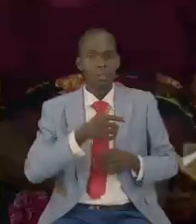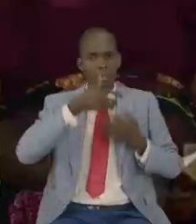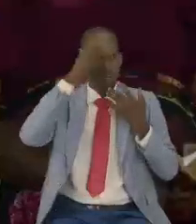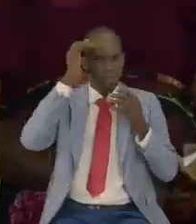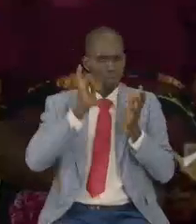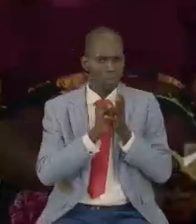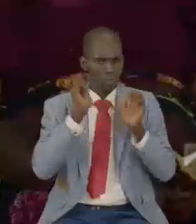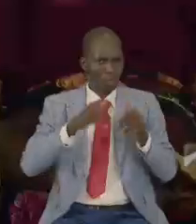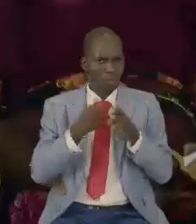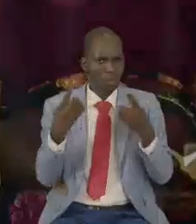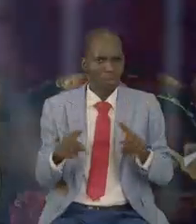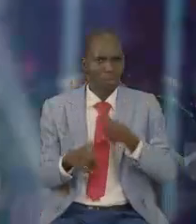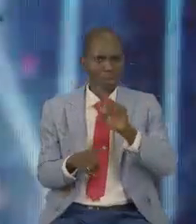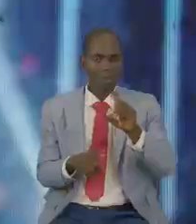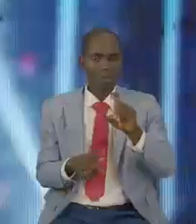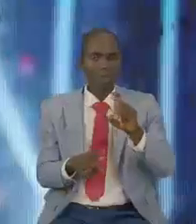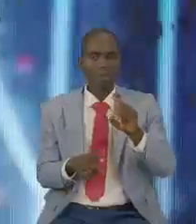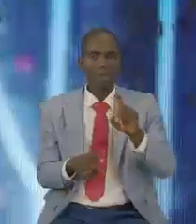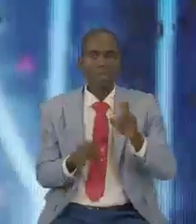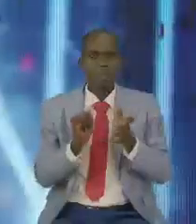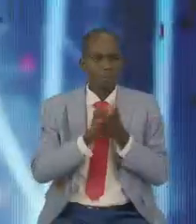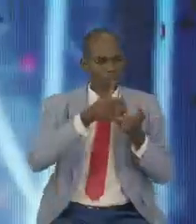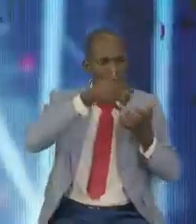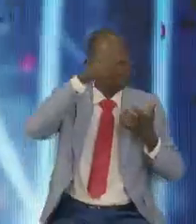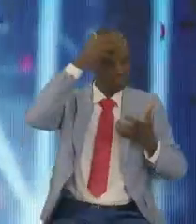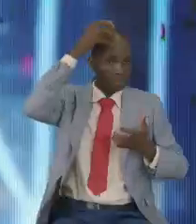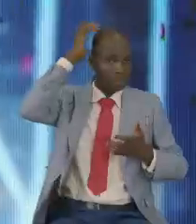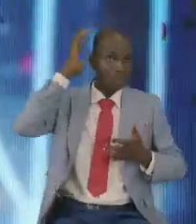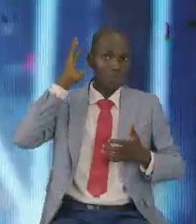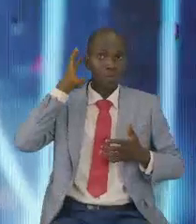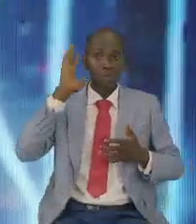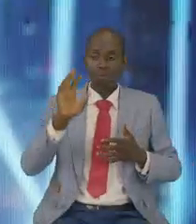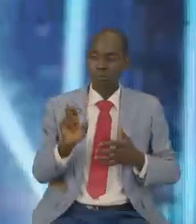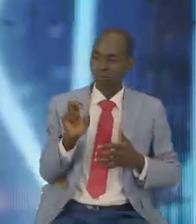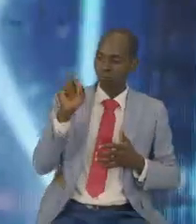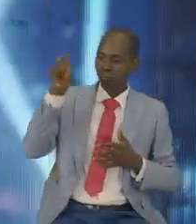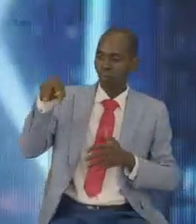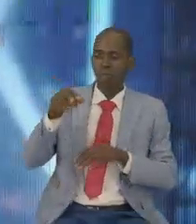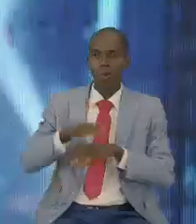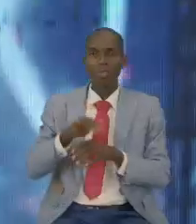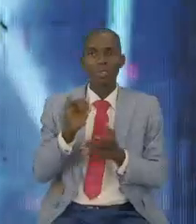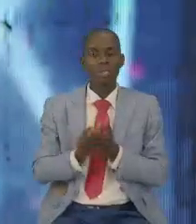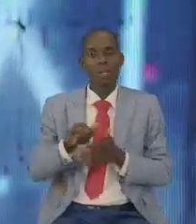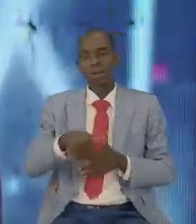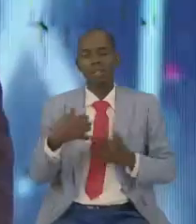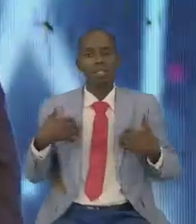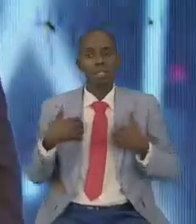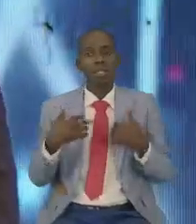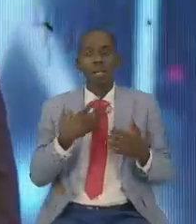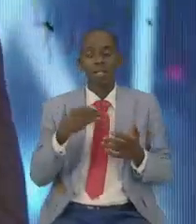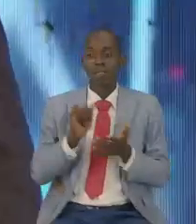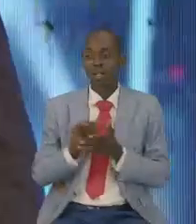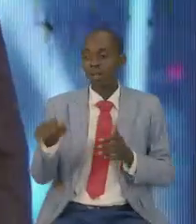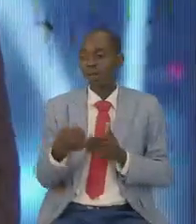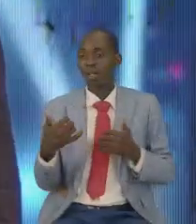will spring on that animal coming, and that animal wanting to injure any